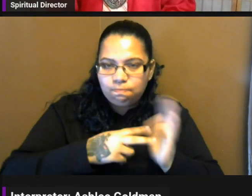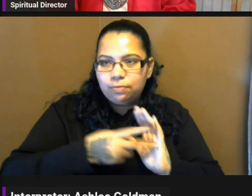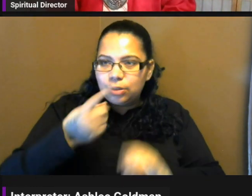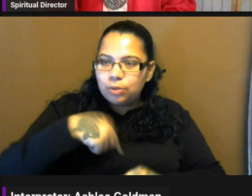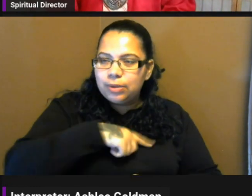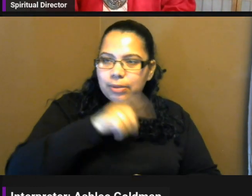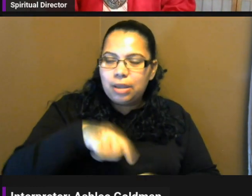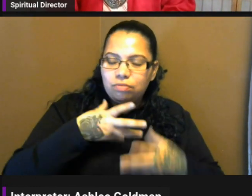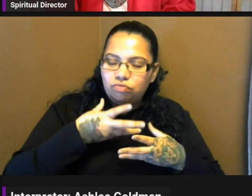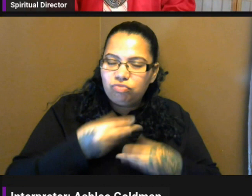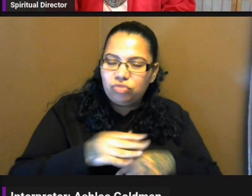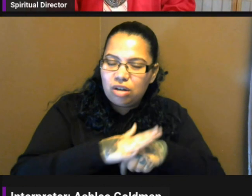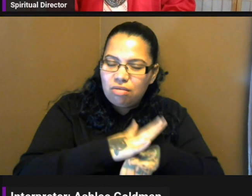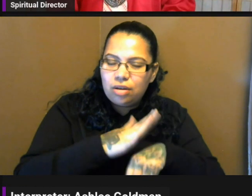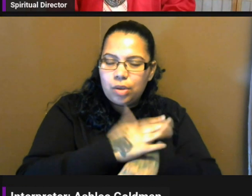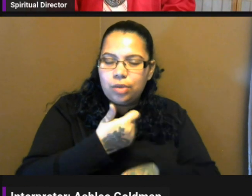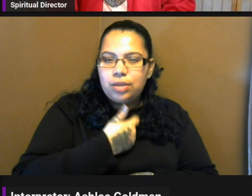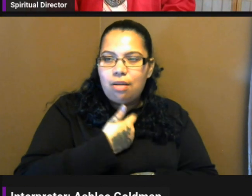being understanding,